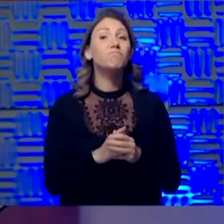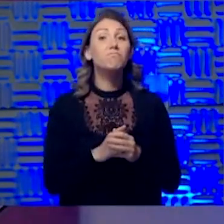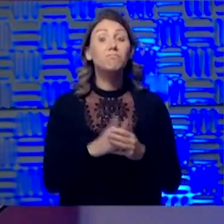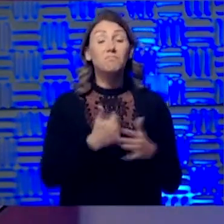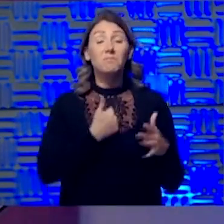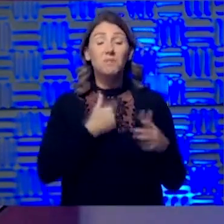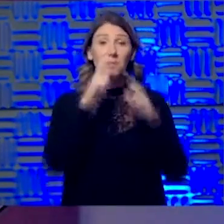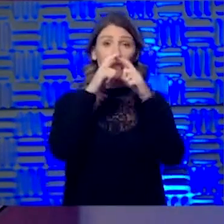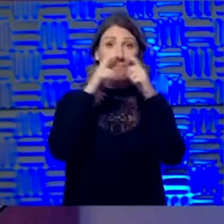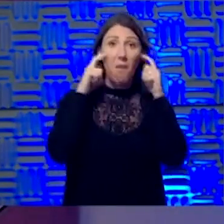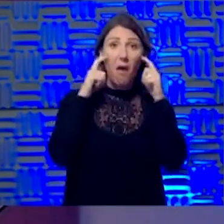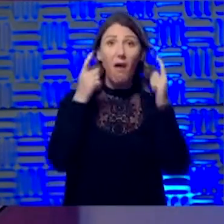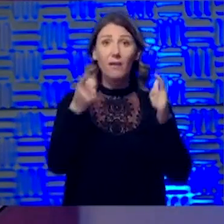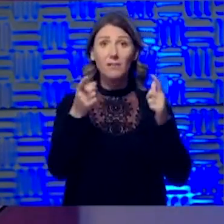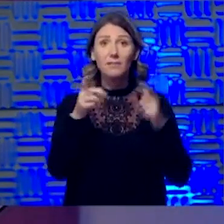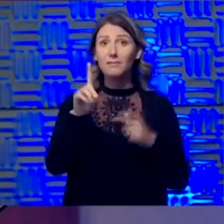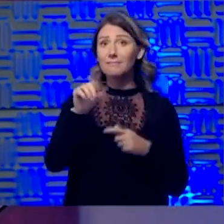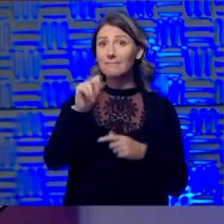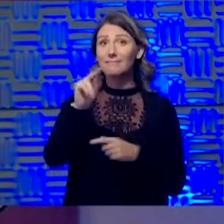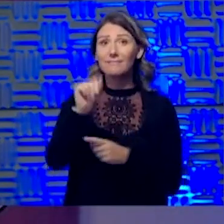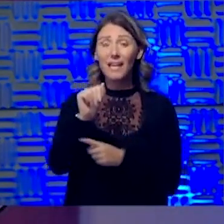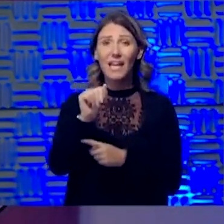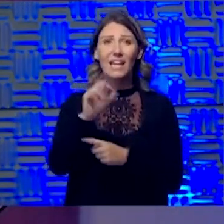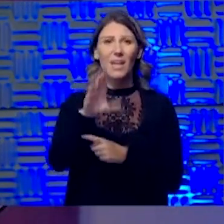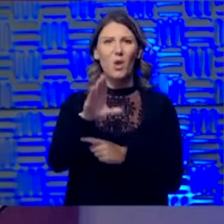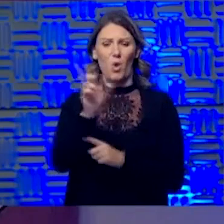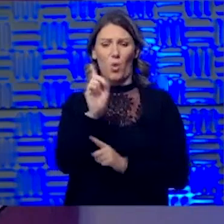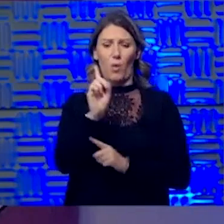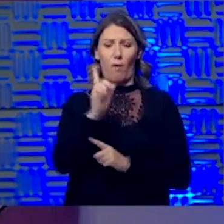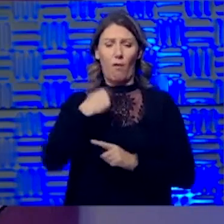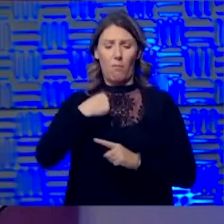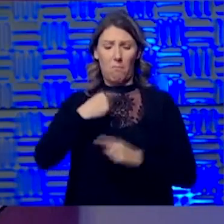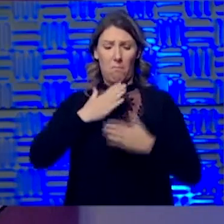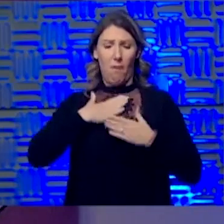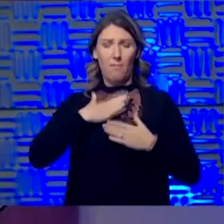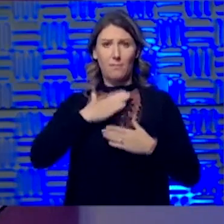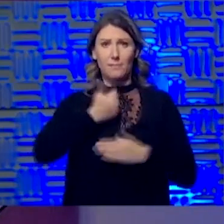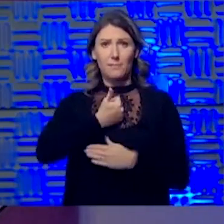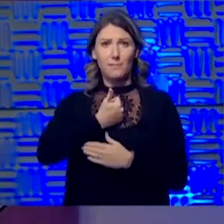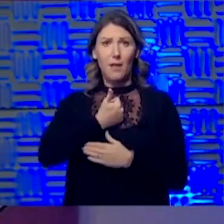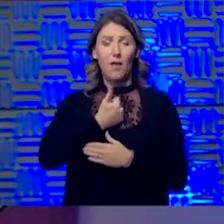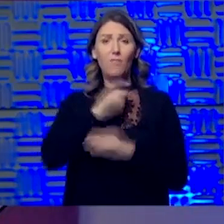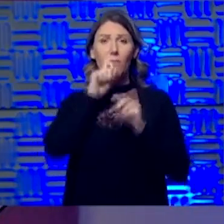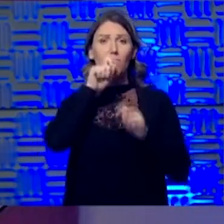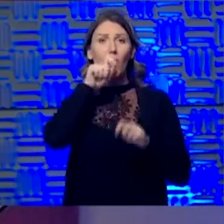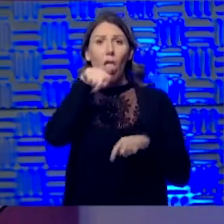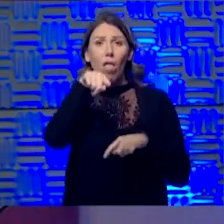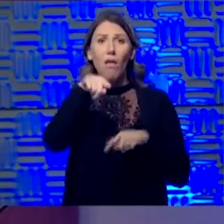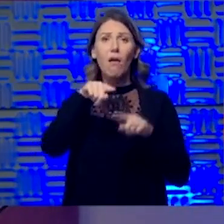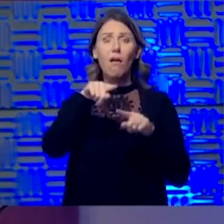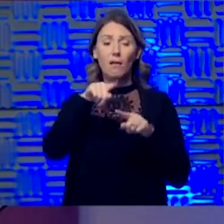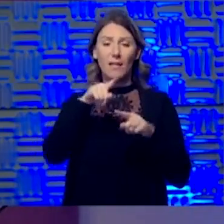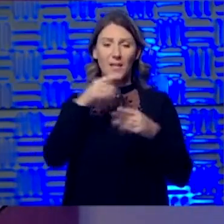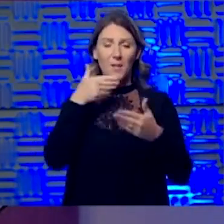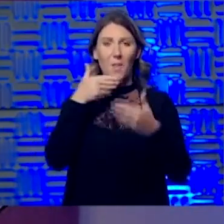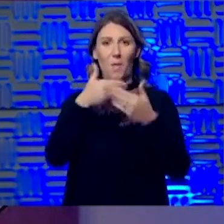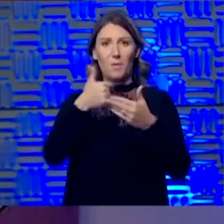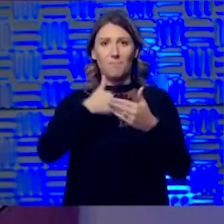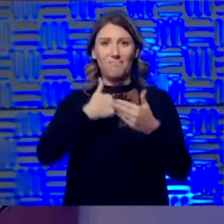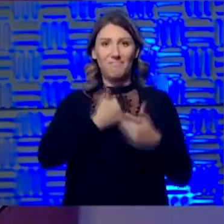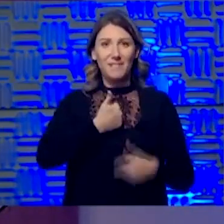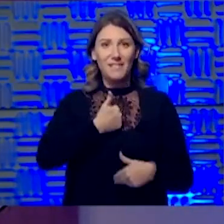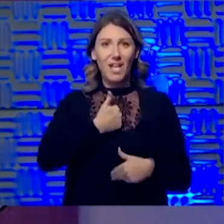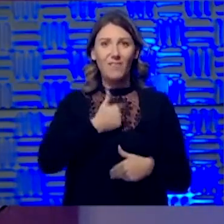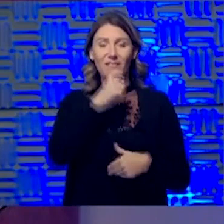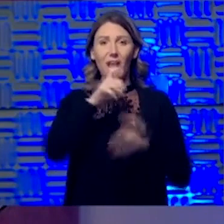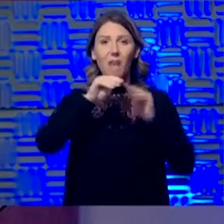provides what Dana was alluding to, the source control. So it's keeping my droplets closer to me so that I'm not spreading them to